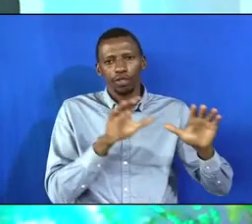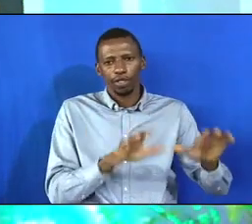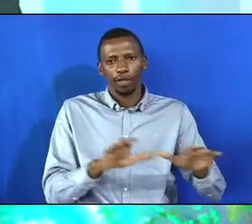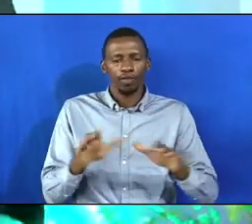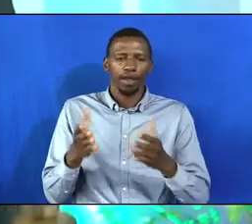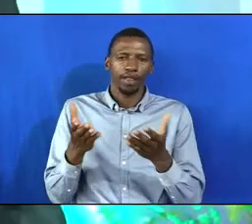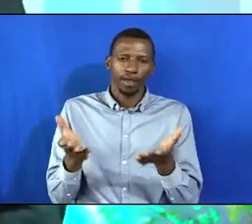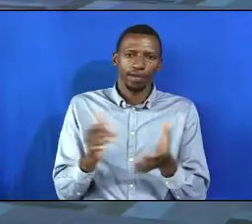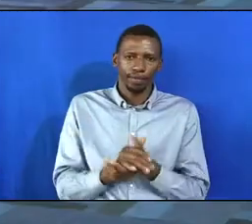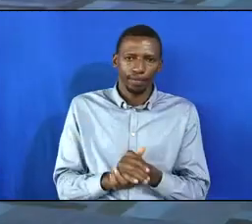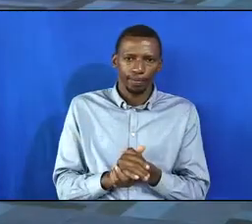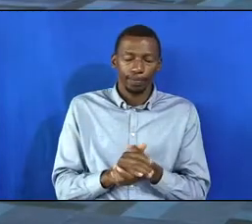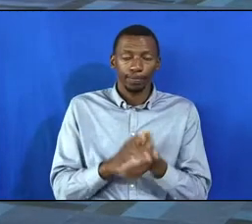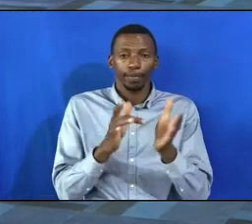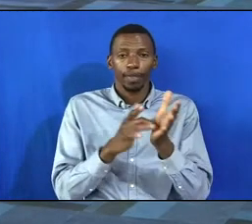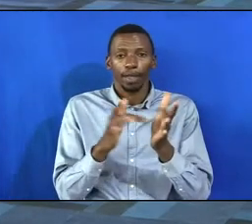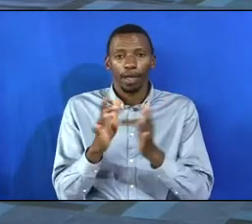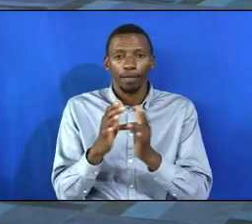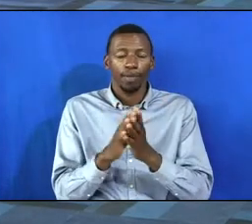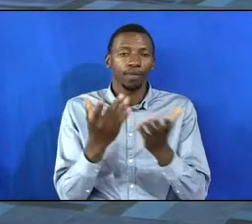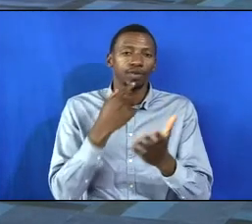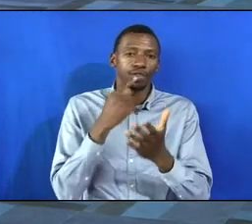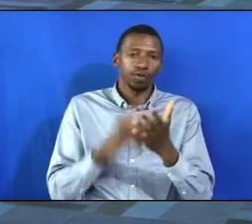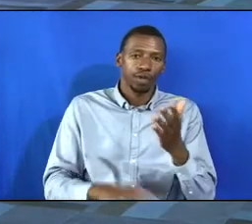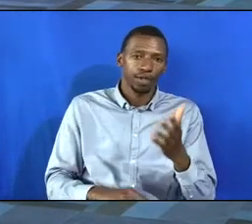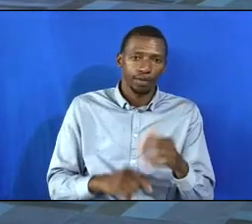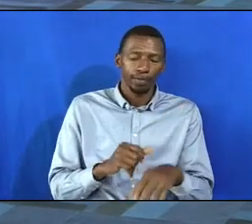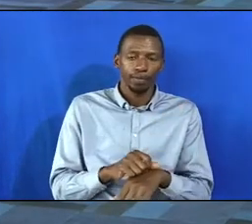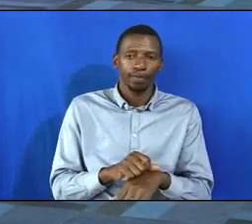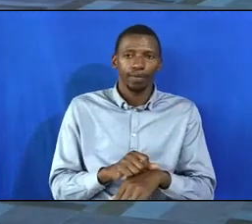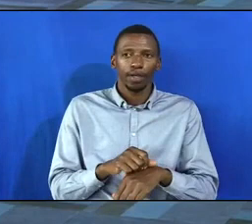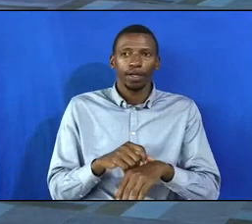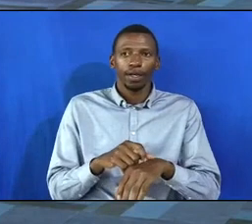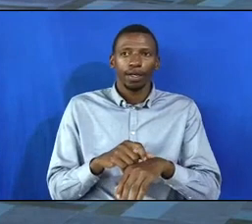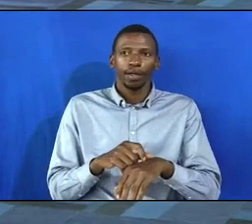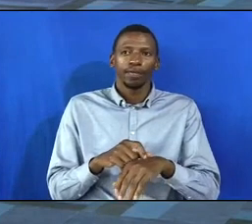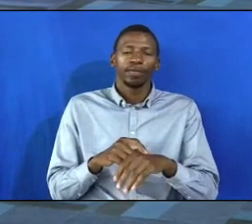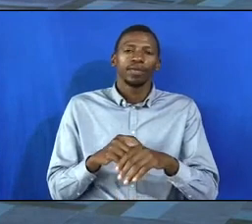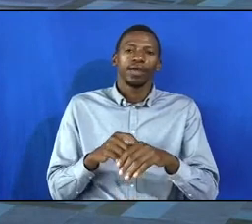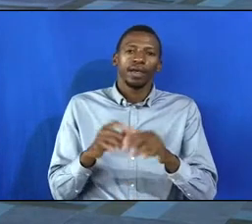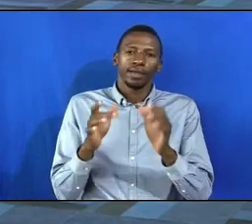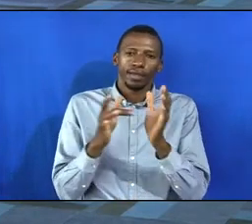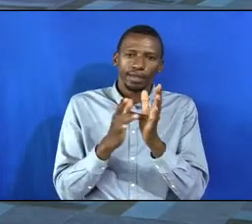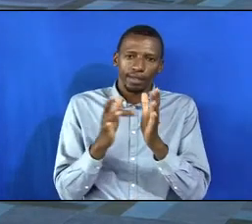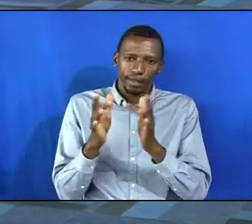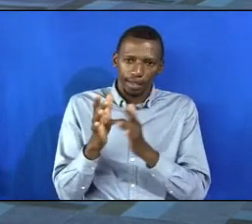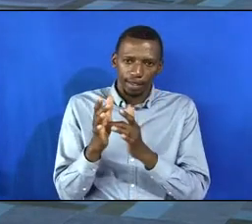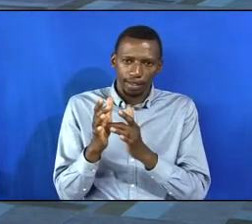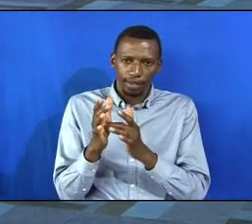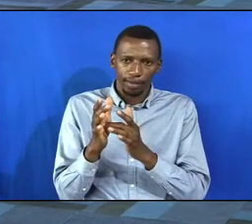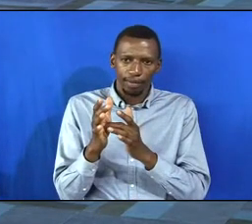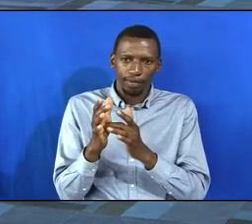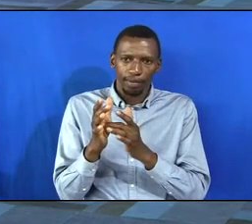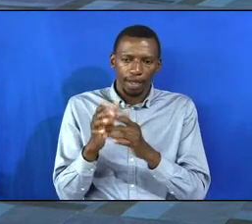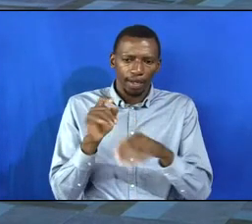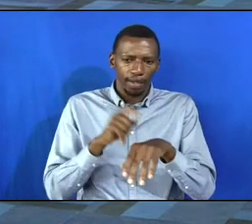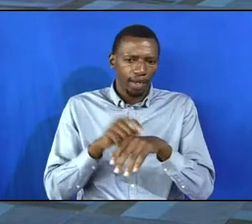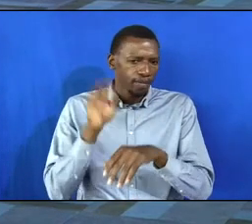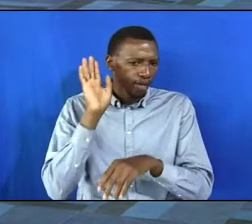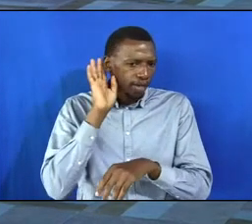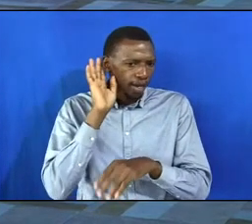So the Bible continues to tell us, when he heard that it was Jesus of Nazareth, he began to